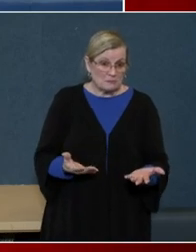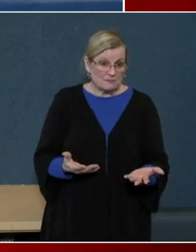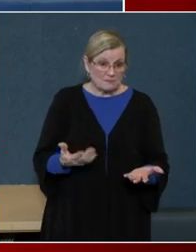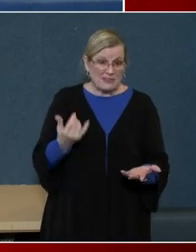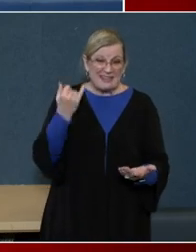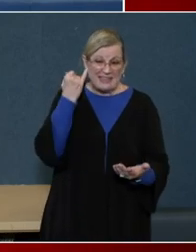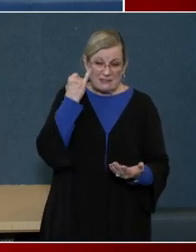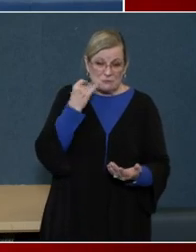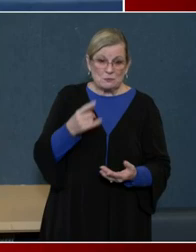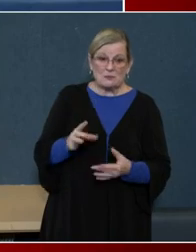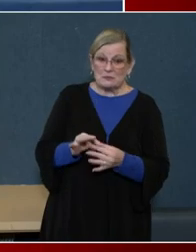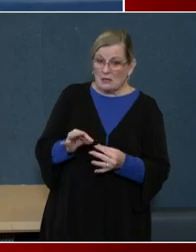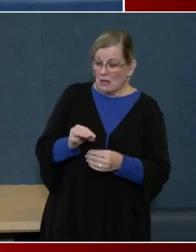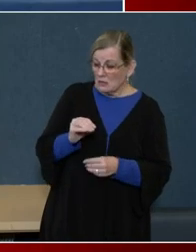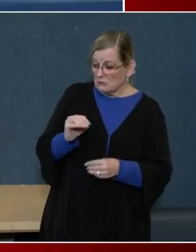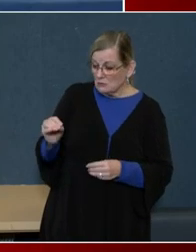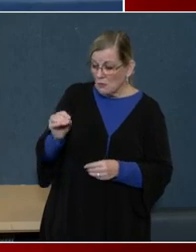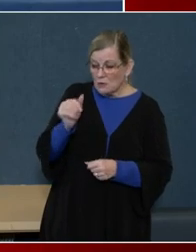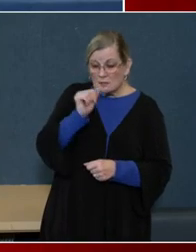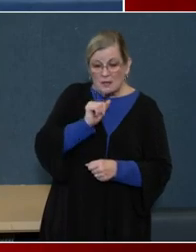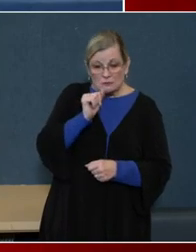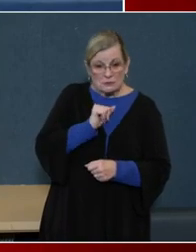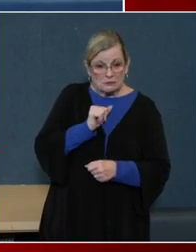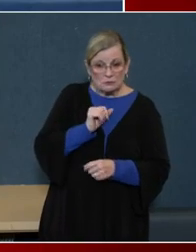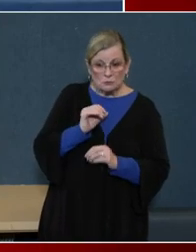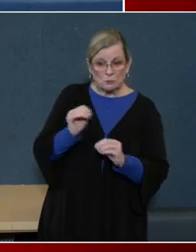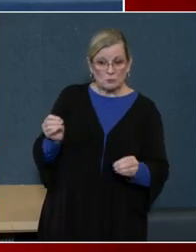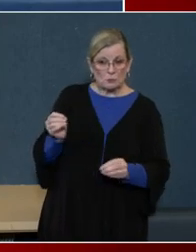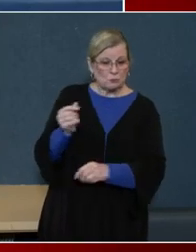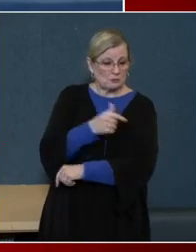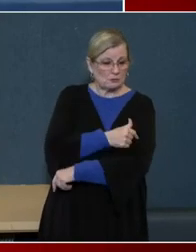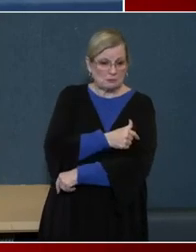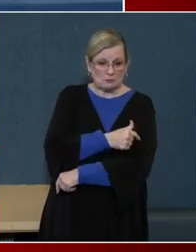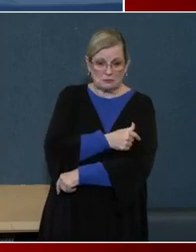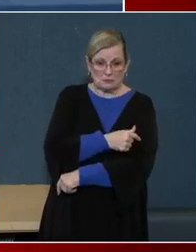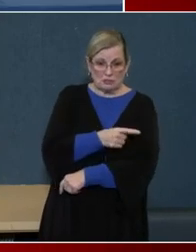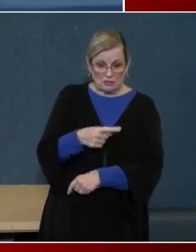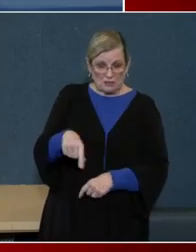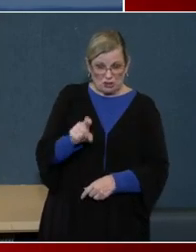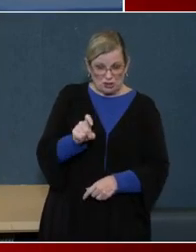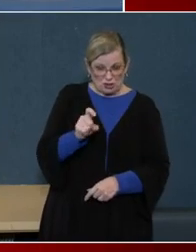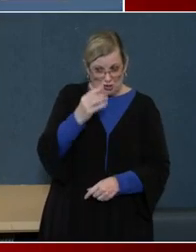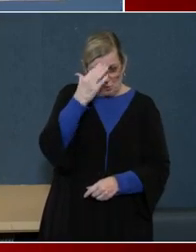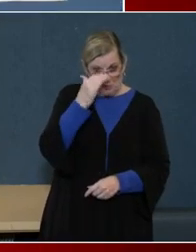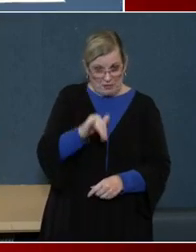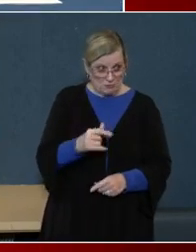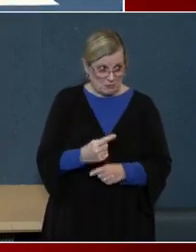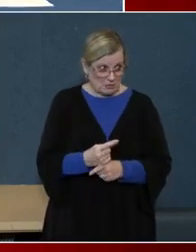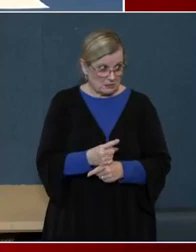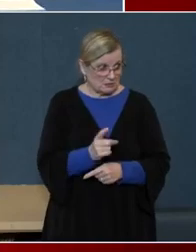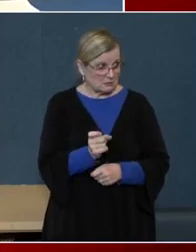there's going to be a zero tolerance to this, I just think they should know that.